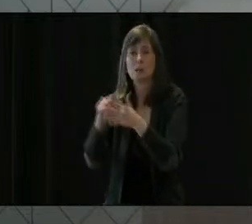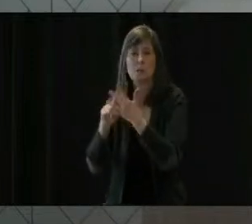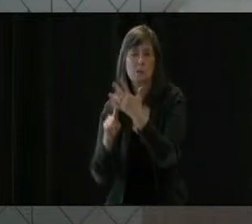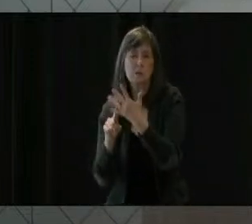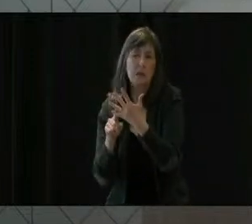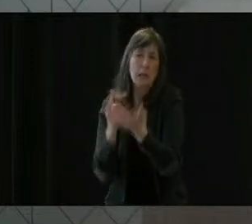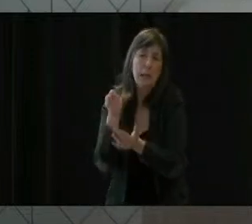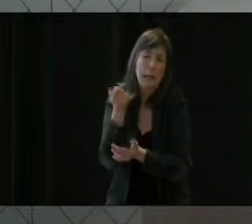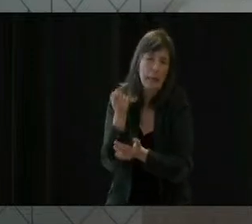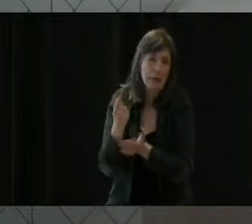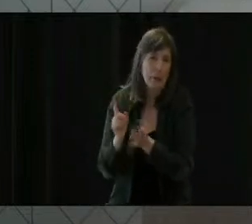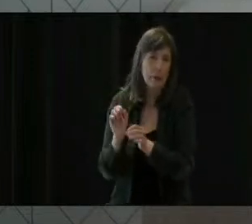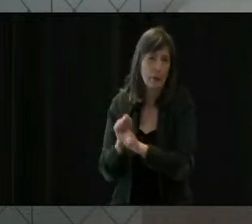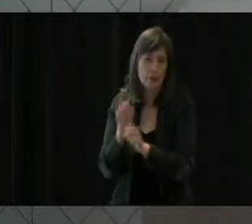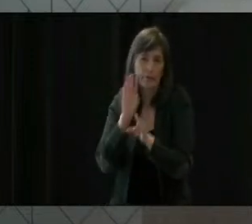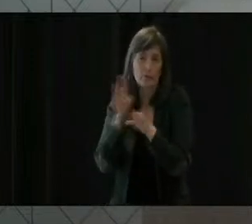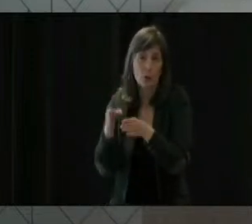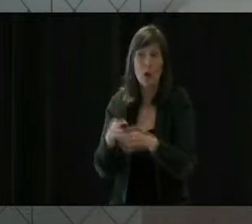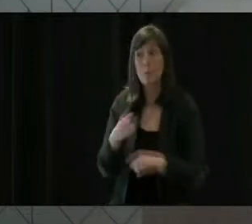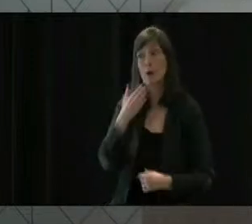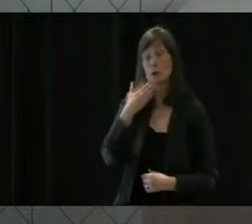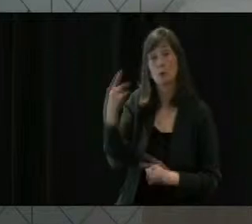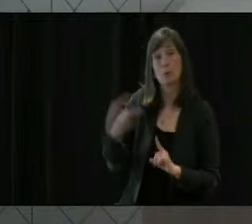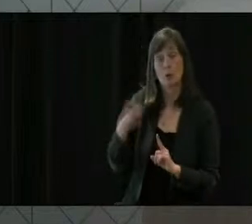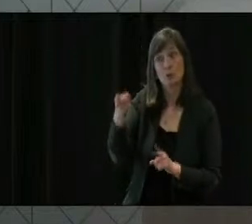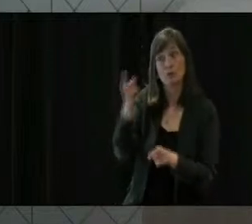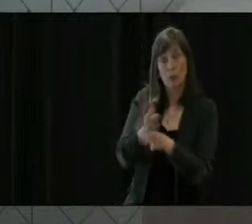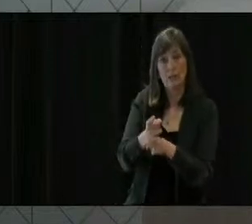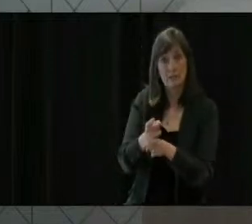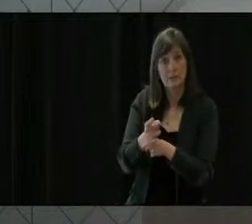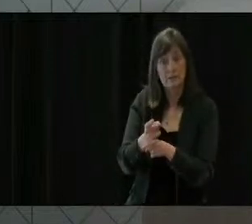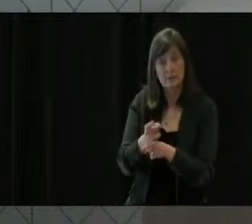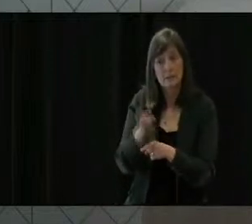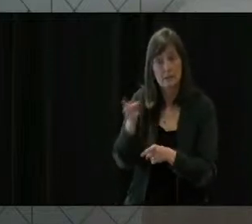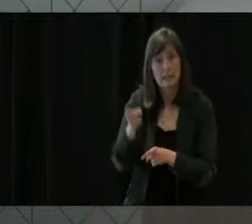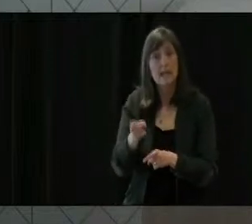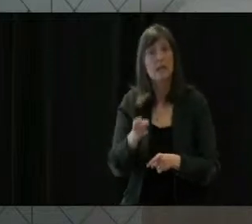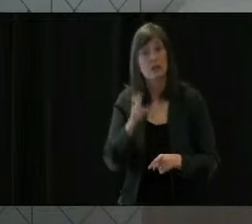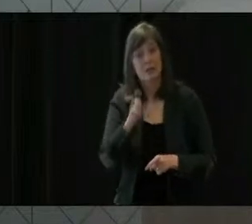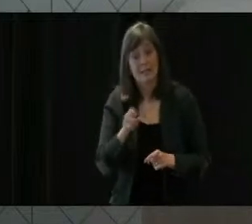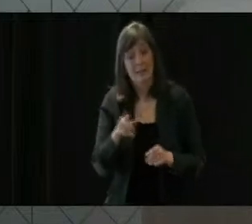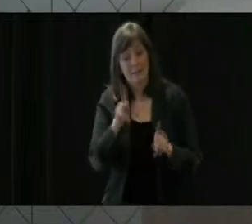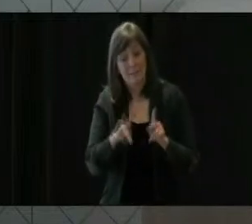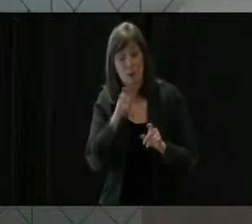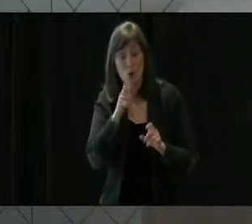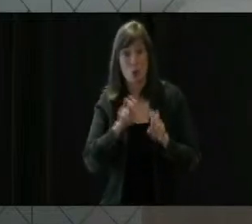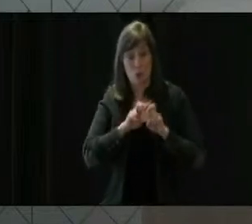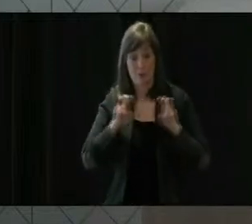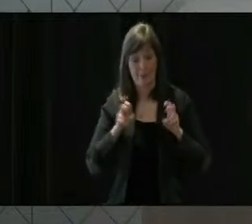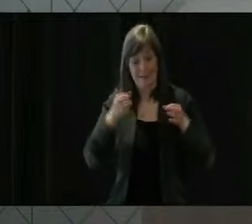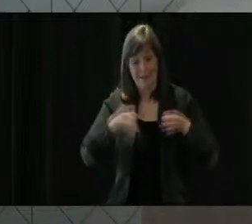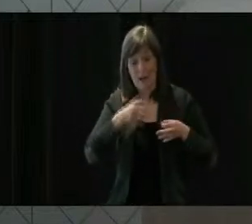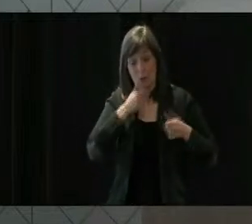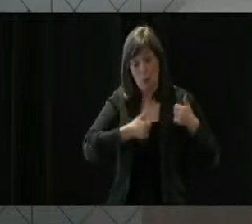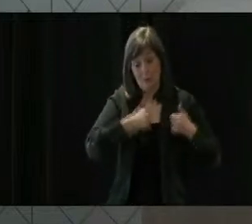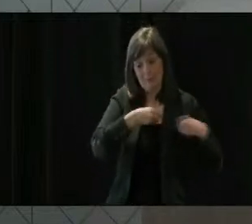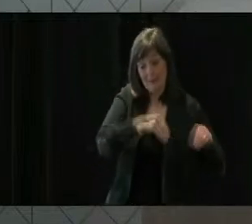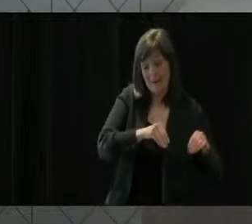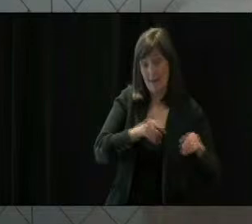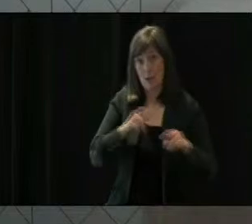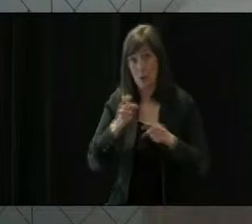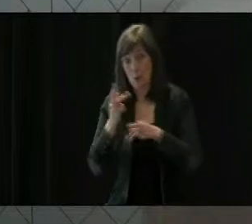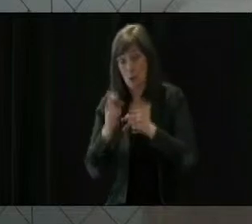think your point is very well taken. You need to get people that are expert in those asset